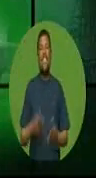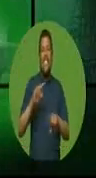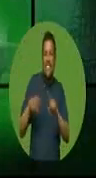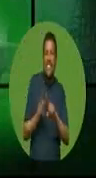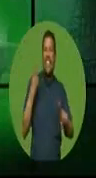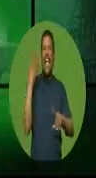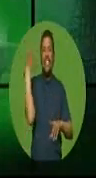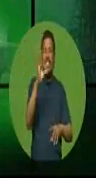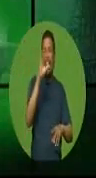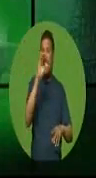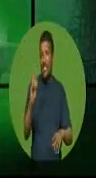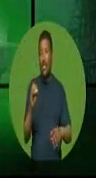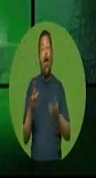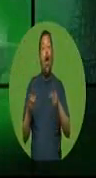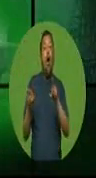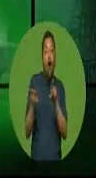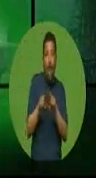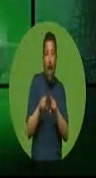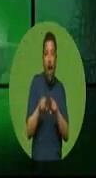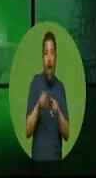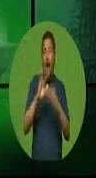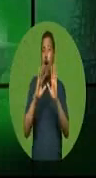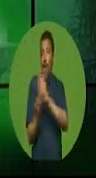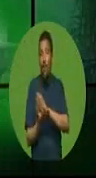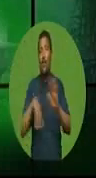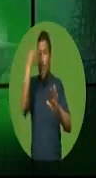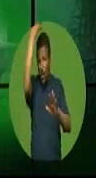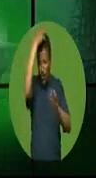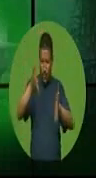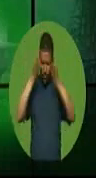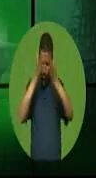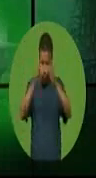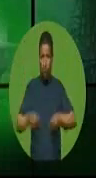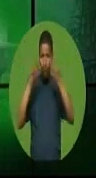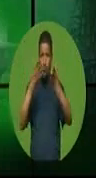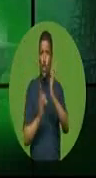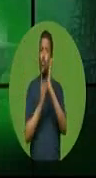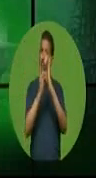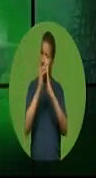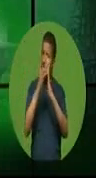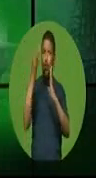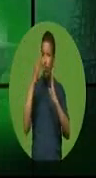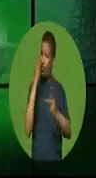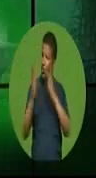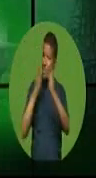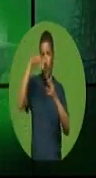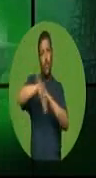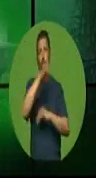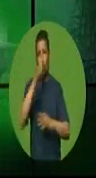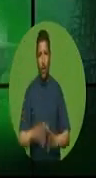the 1990s, however, the government has given due attention to the development of tourism in